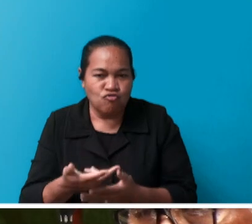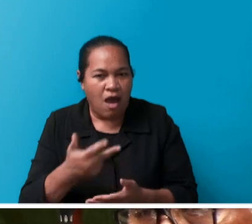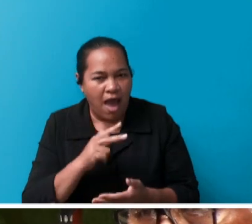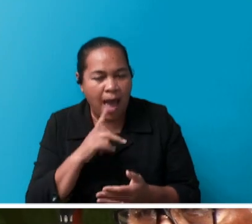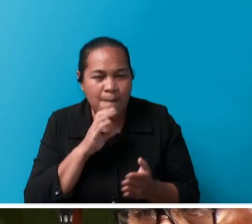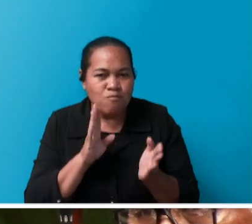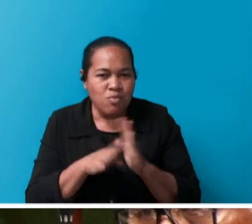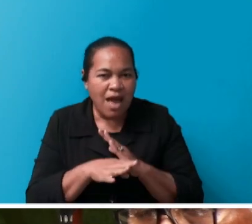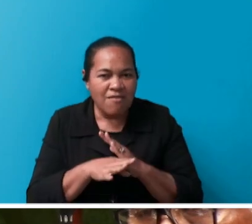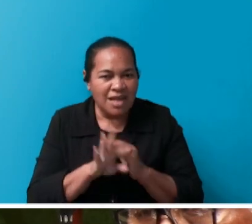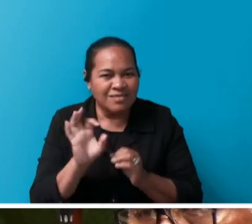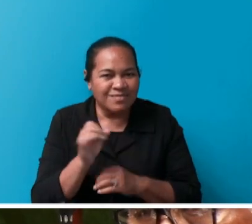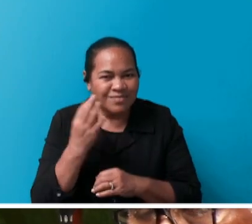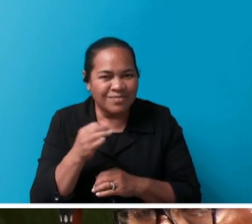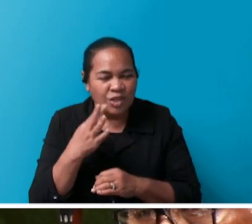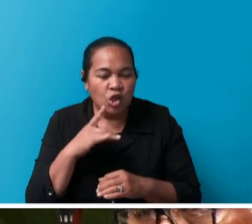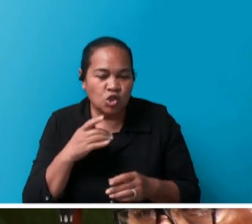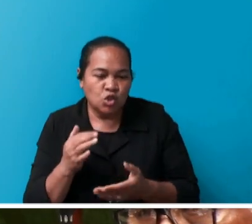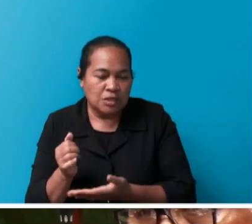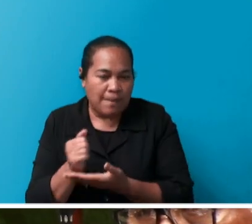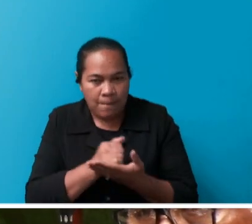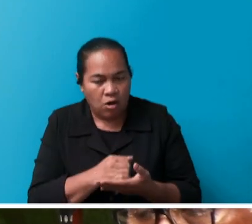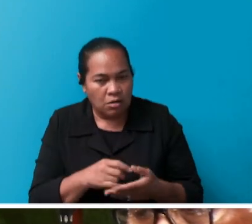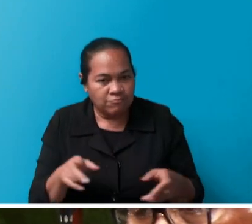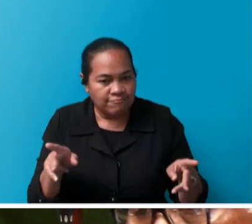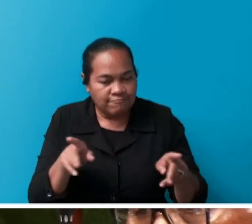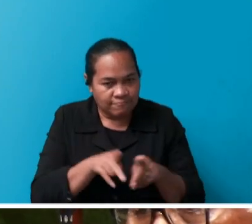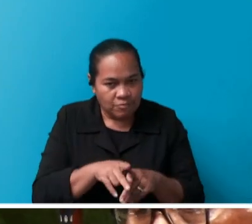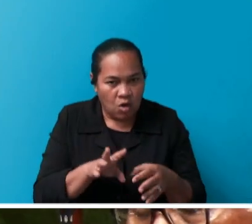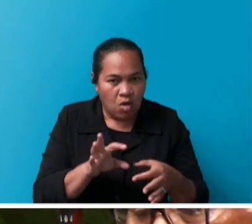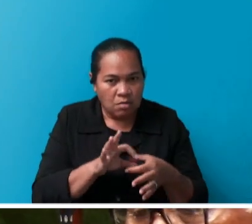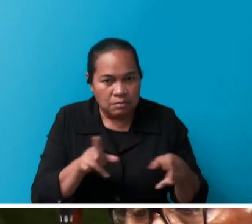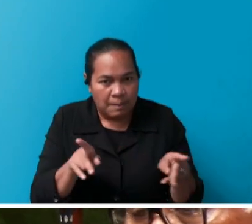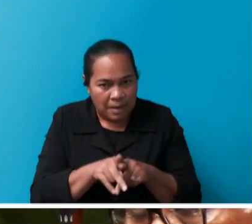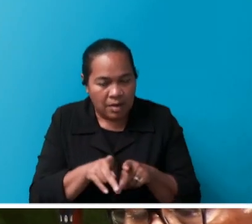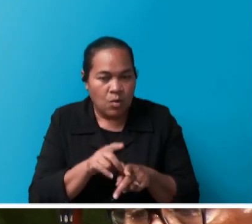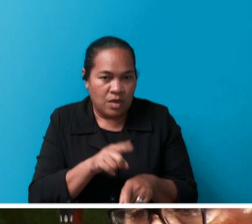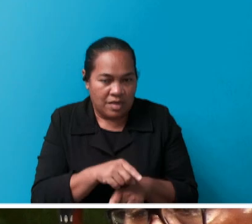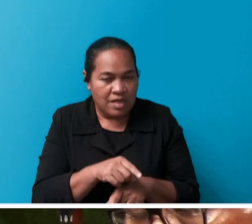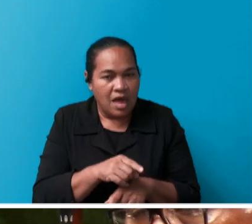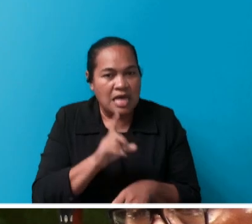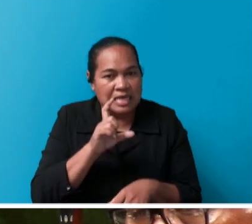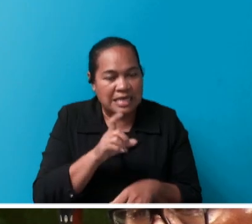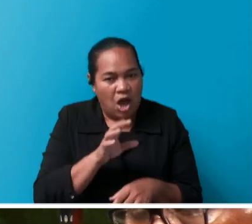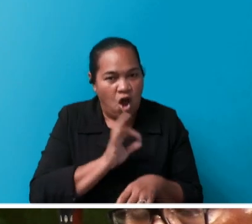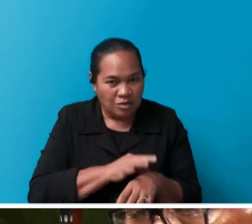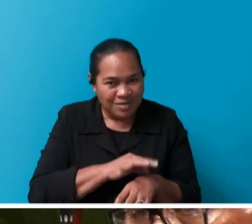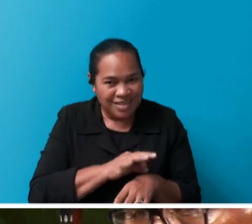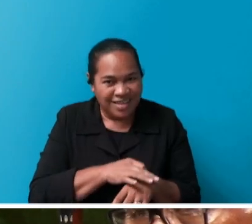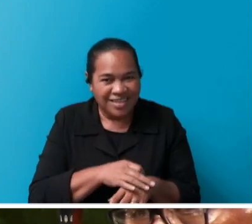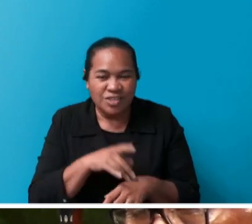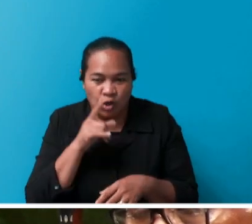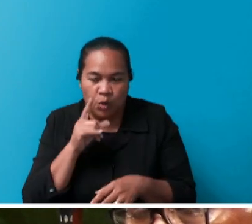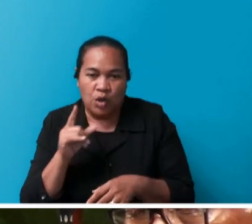ambulance to complement the work of the hospital-based ambulance. Mr. Speaker, the ministry is also looking forward to the